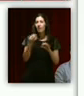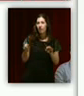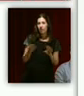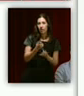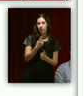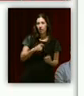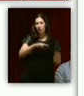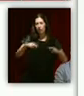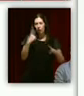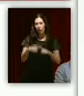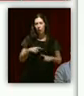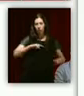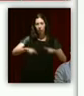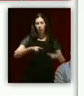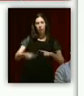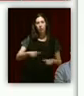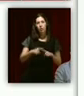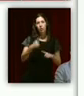They have to